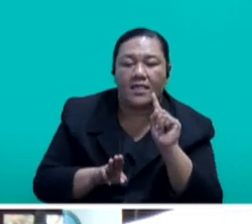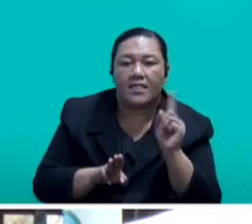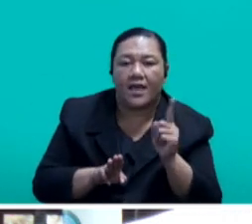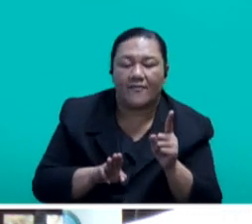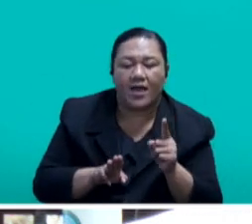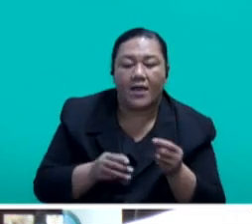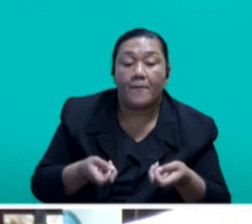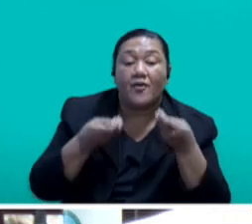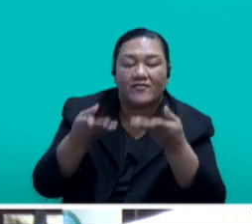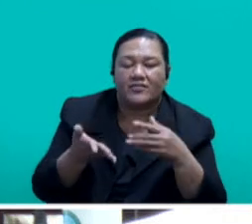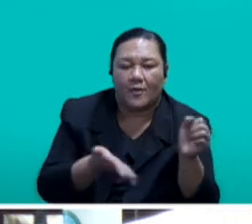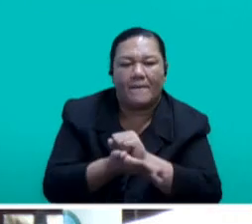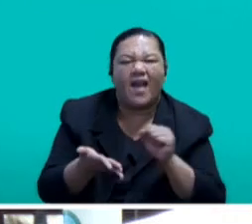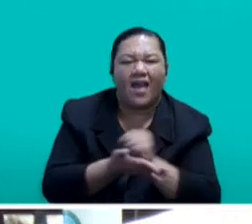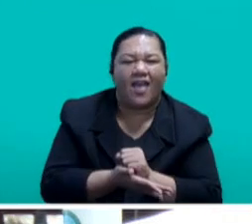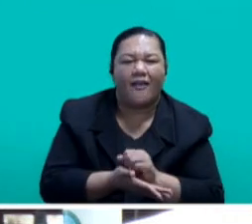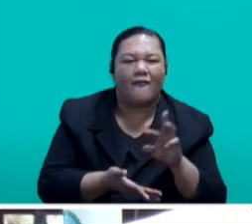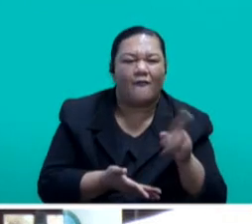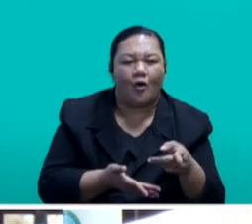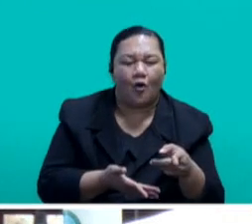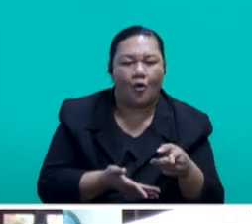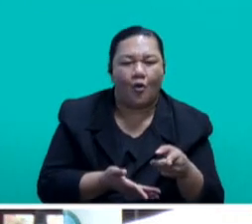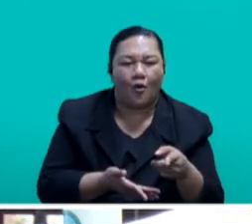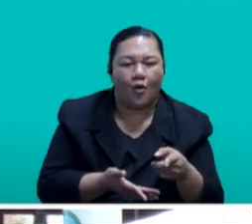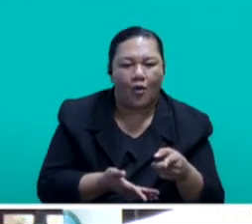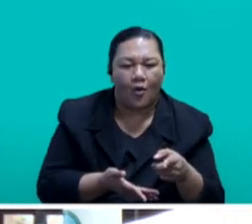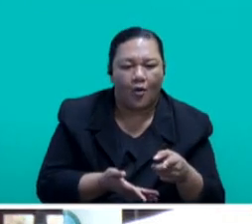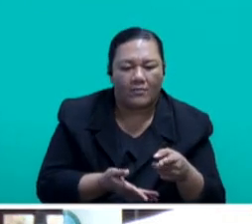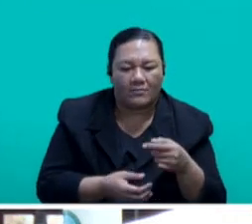purchase of a vessel for